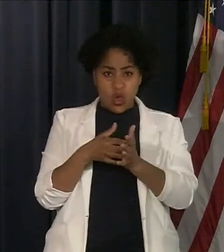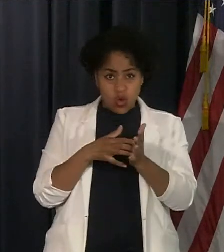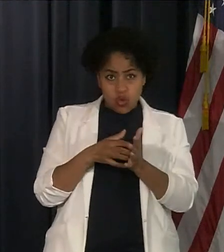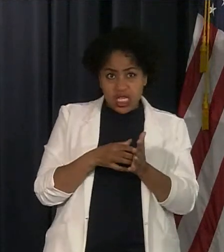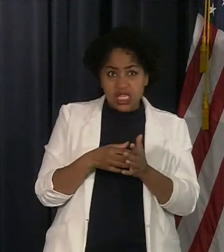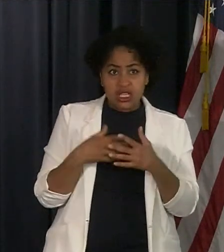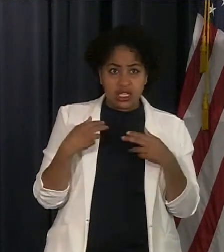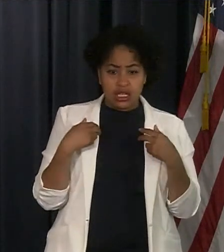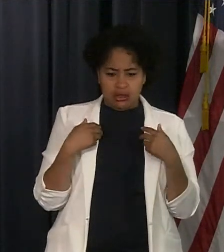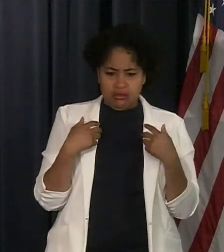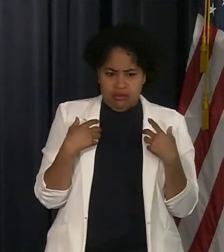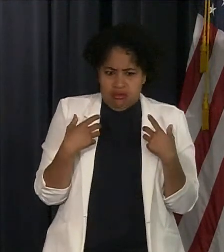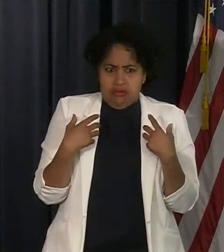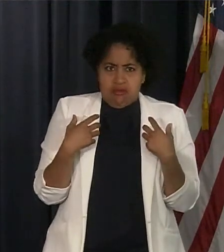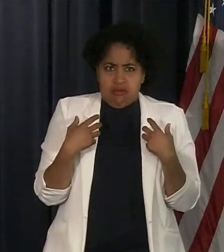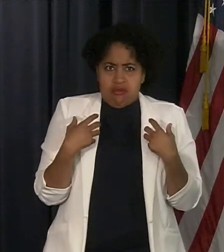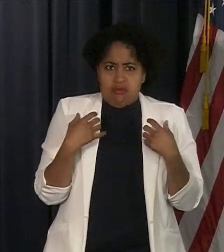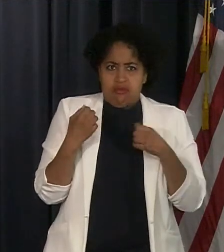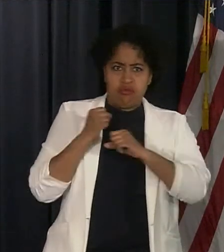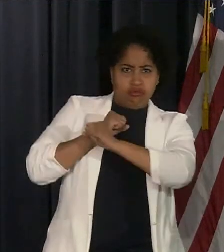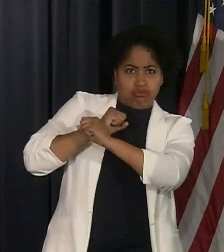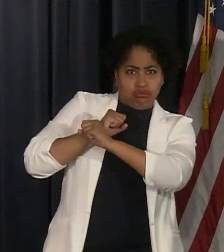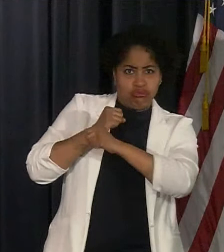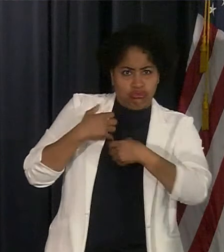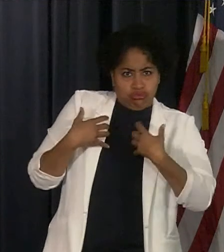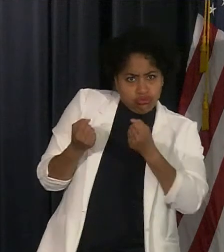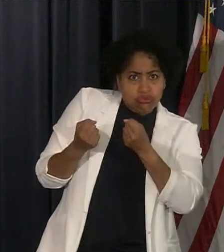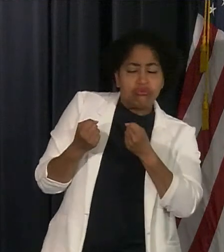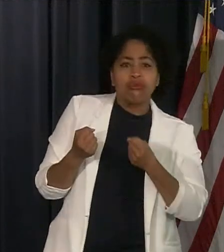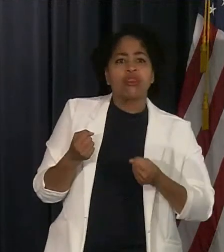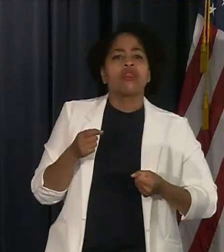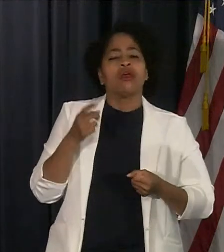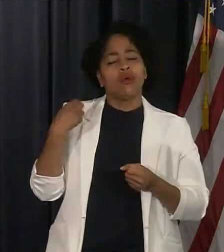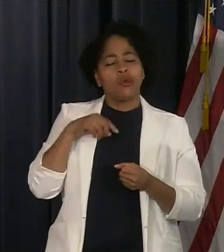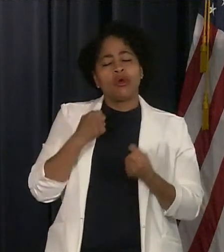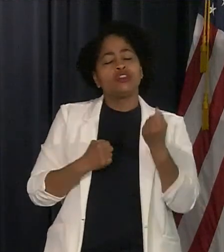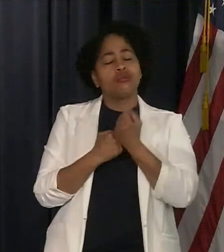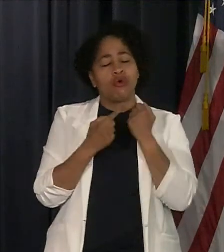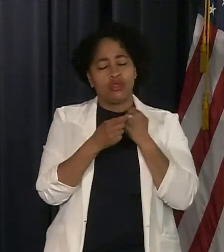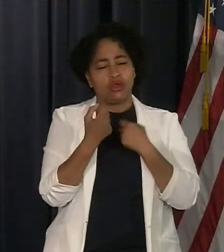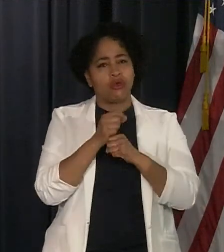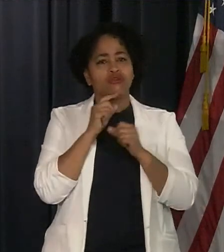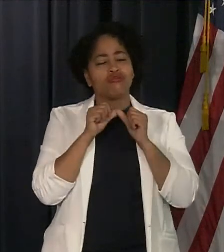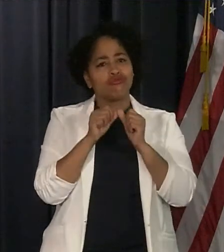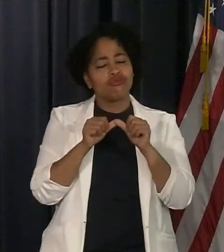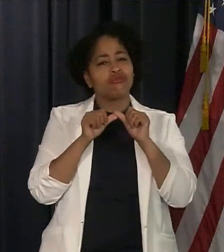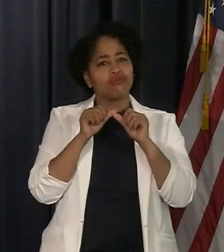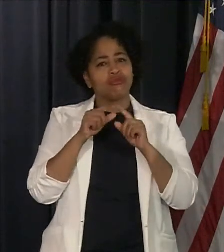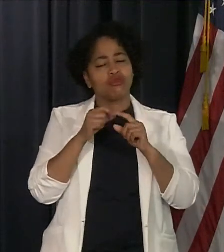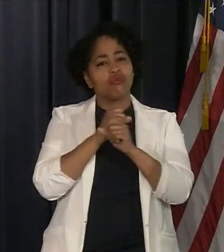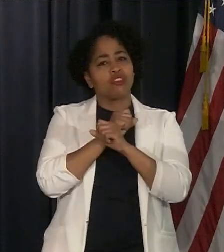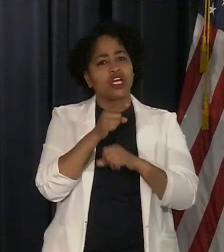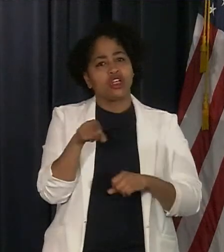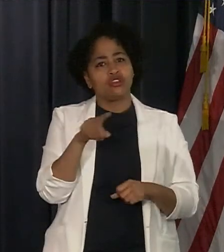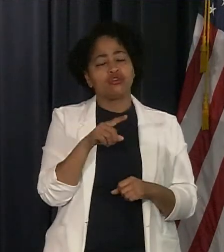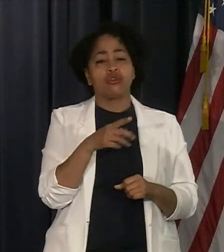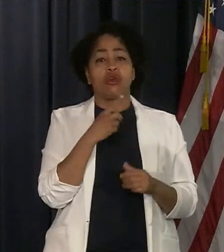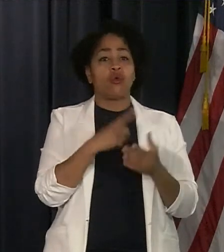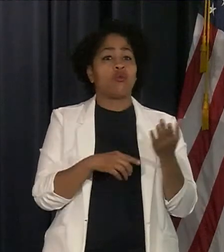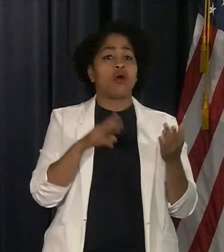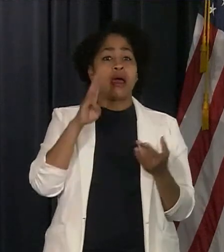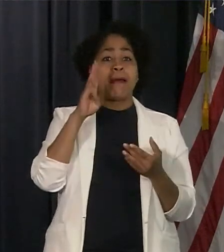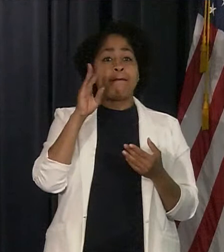system, we need to be there for you to make sure you continue to be protected. And I think what the Biden administration did on